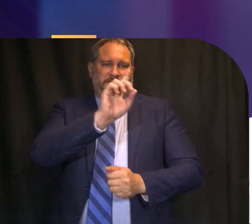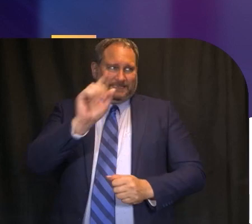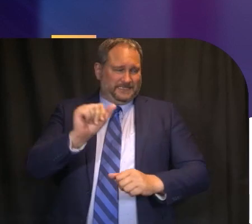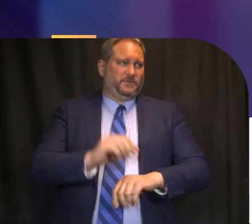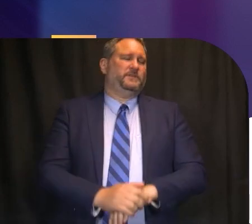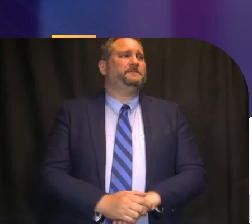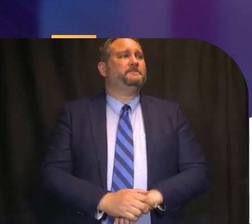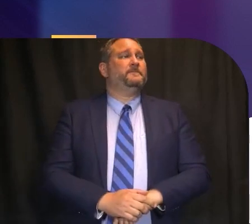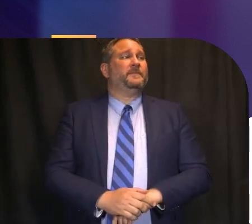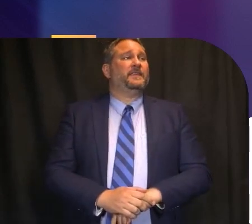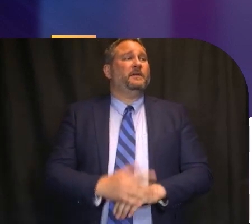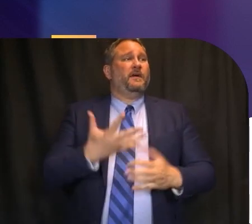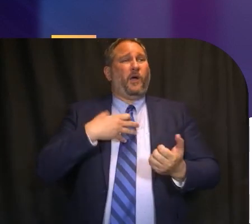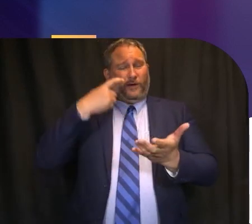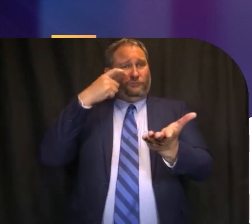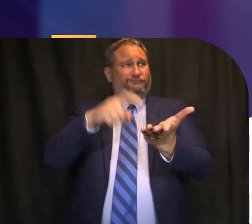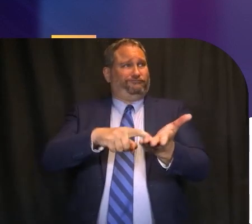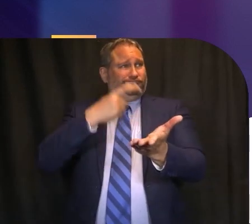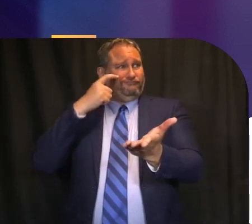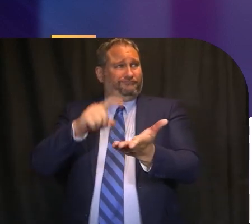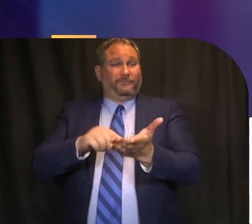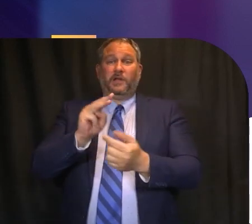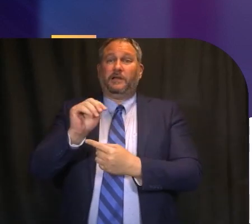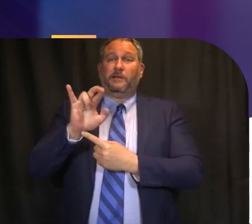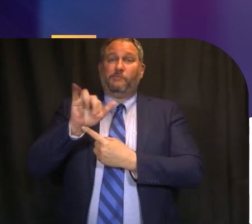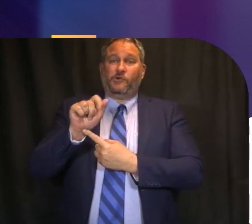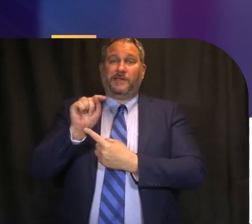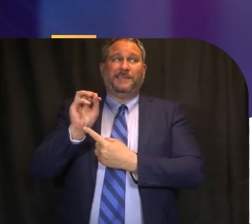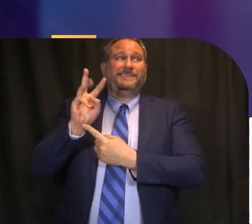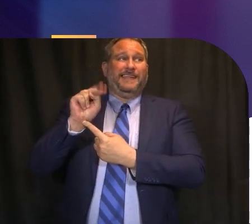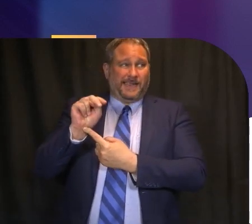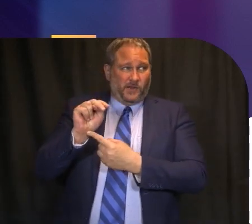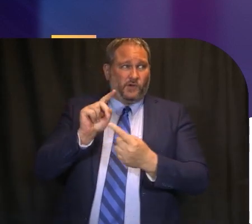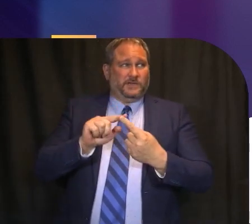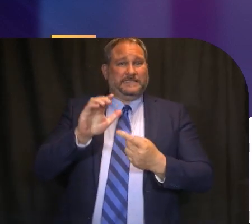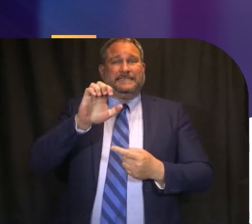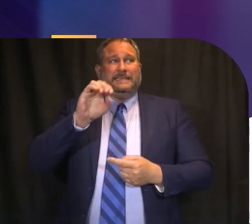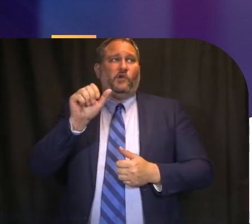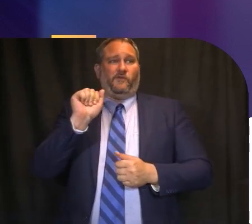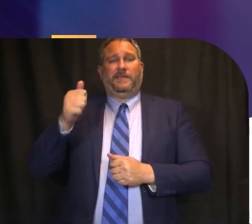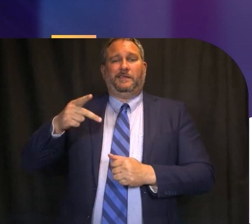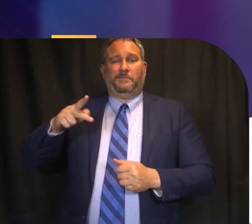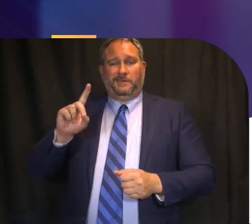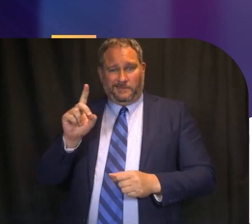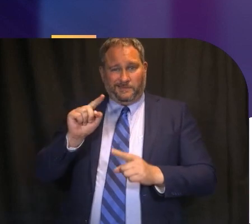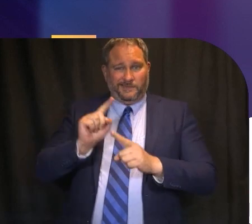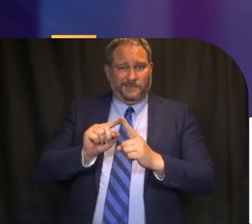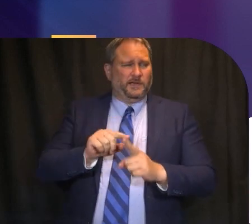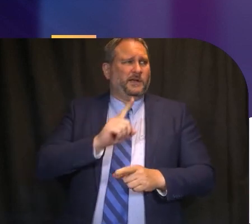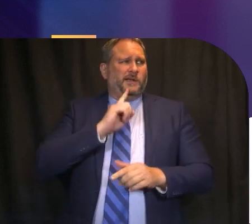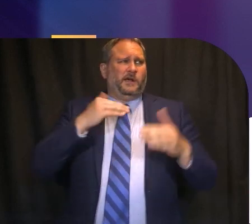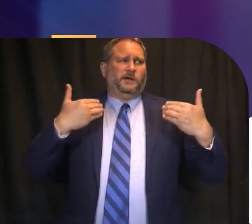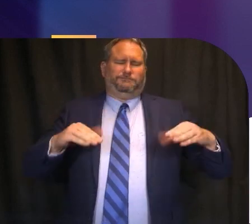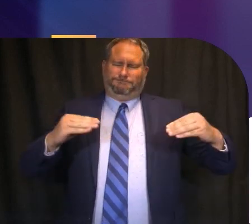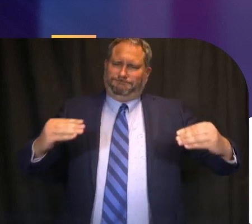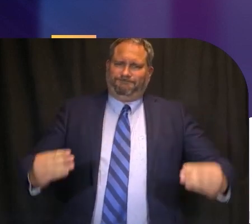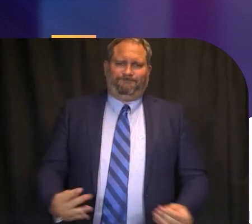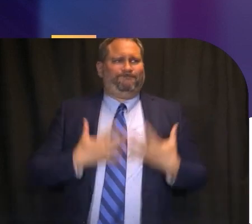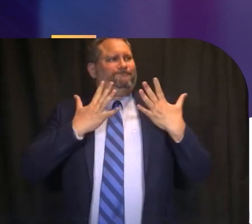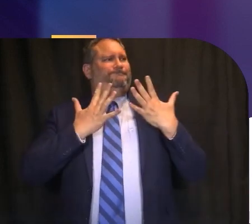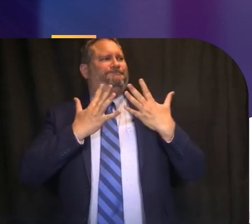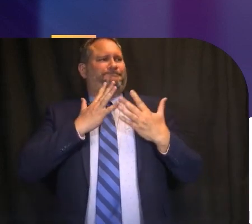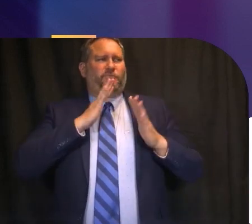CEO of AAPD. She's a real inspiration and a terrific partner as we try to do the right things moving